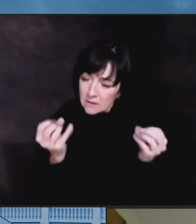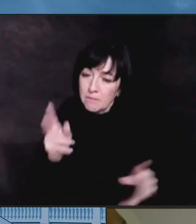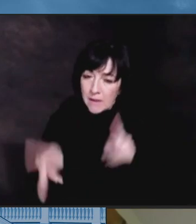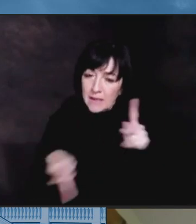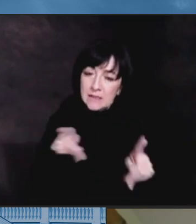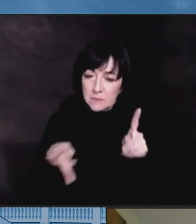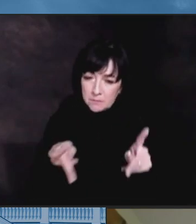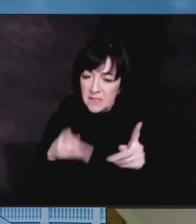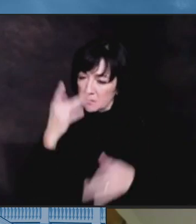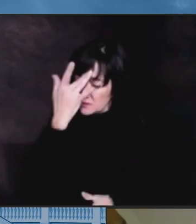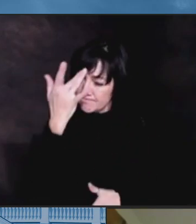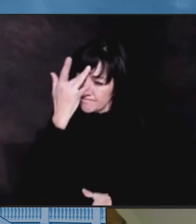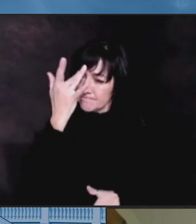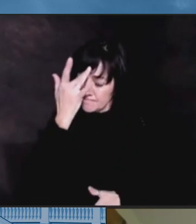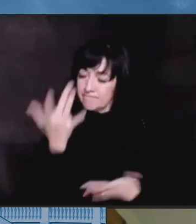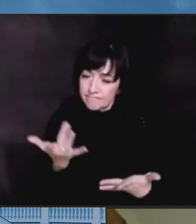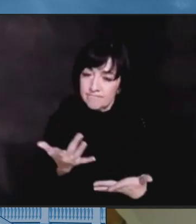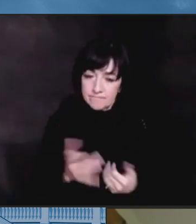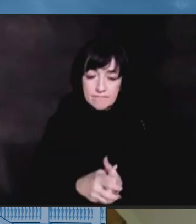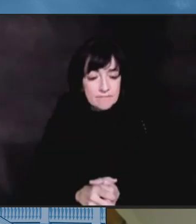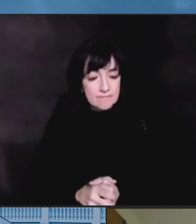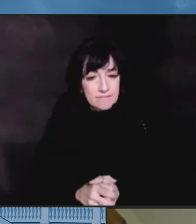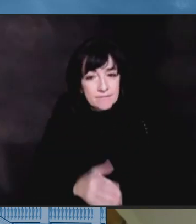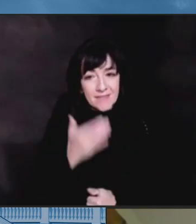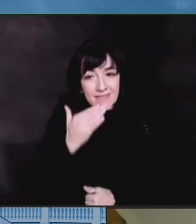Thank you. You're welcome.